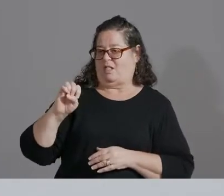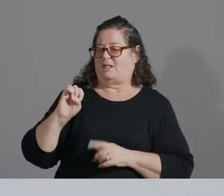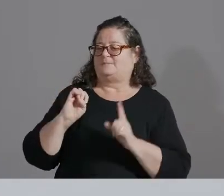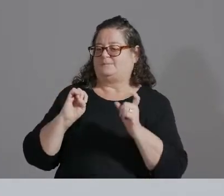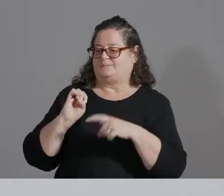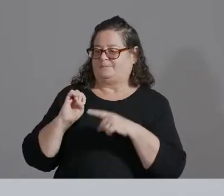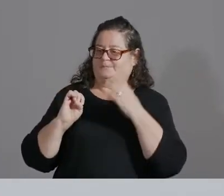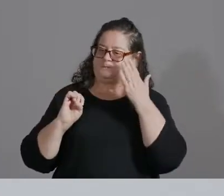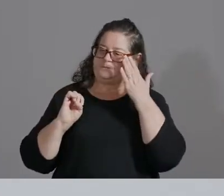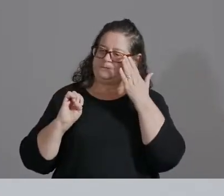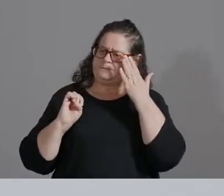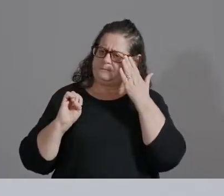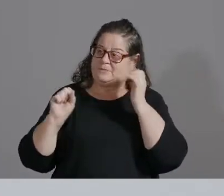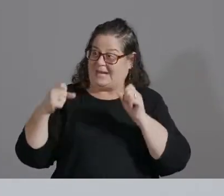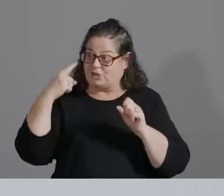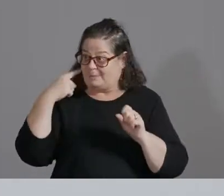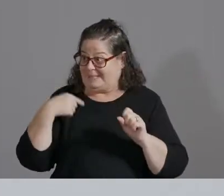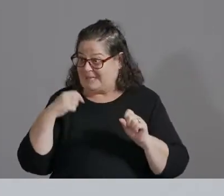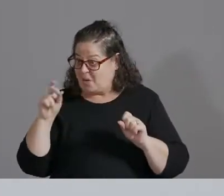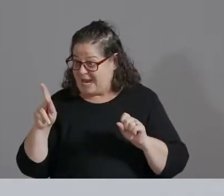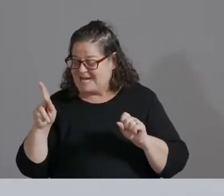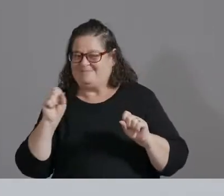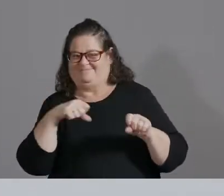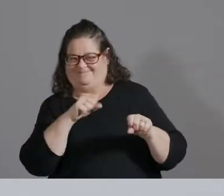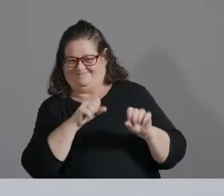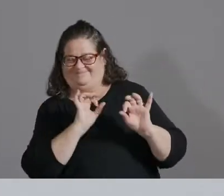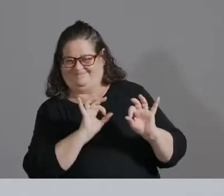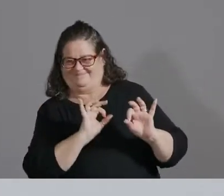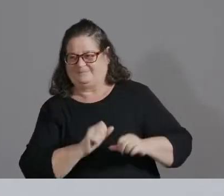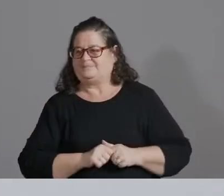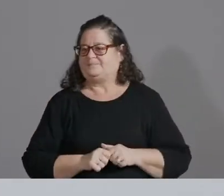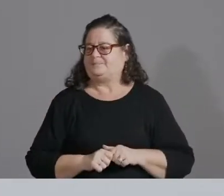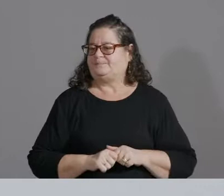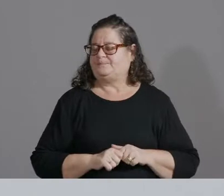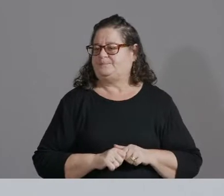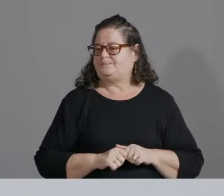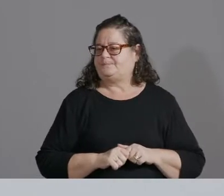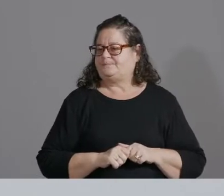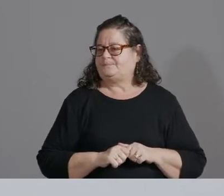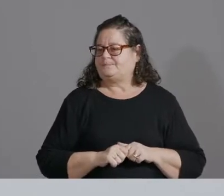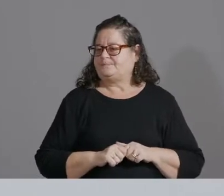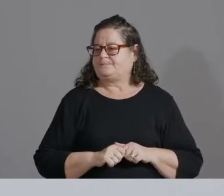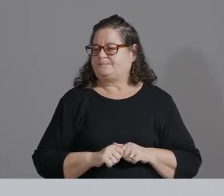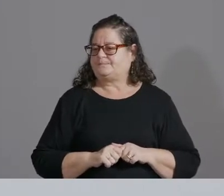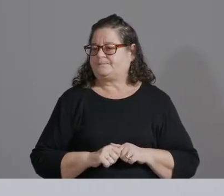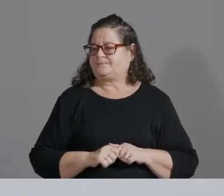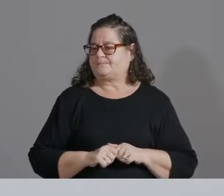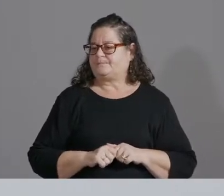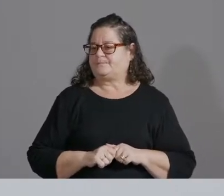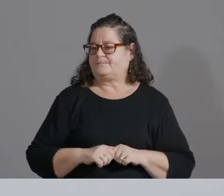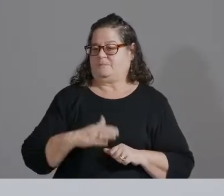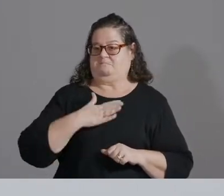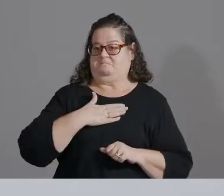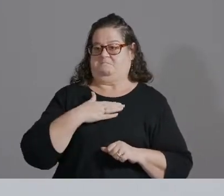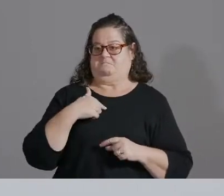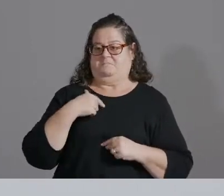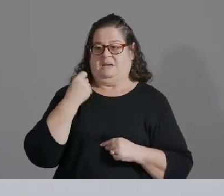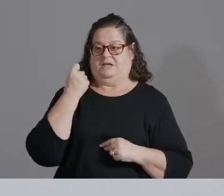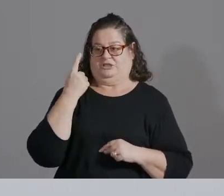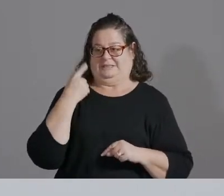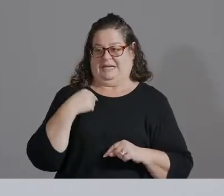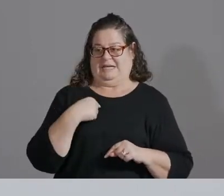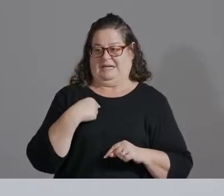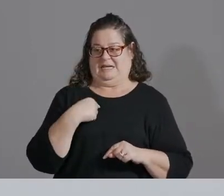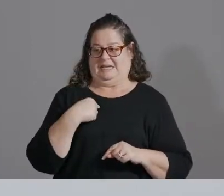Yeah. Awesome. So my understanding is that vaccines are allocated on a pro rata basis of the population on